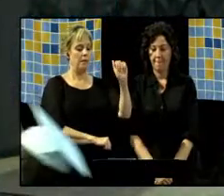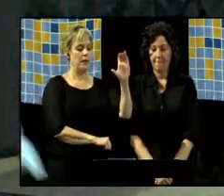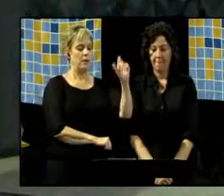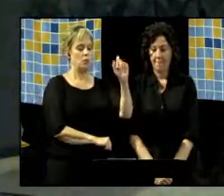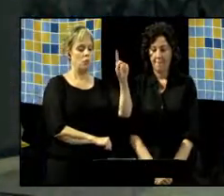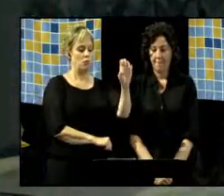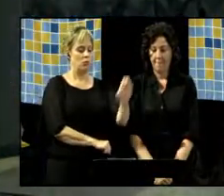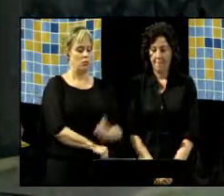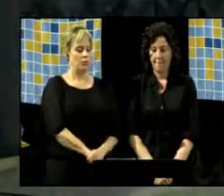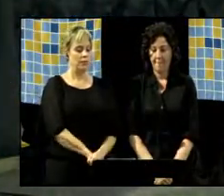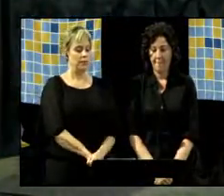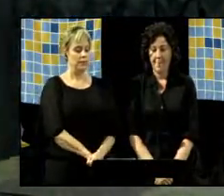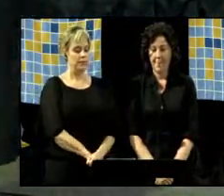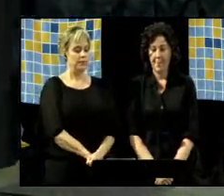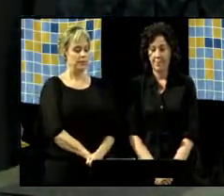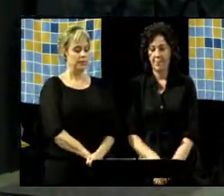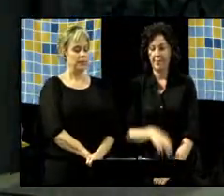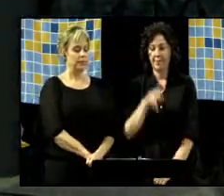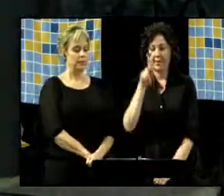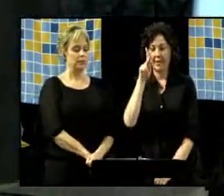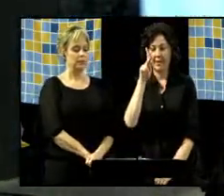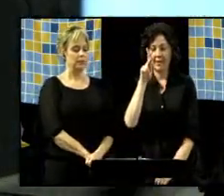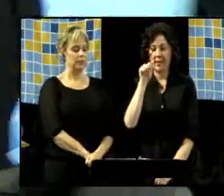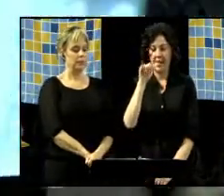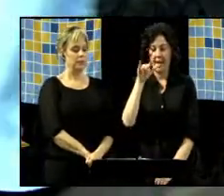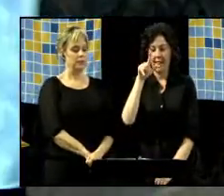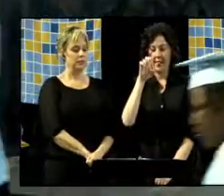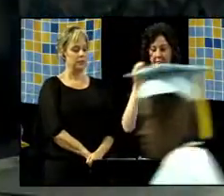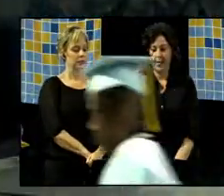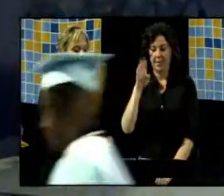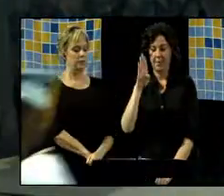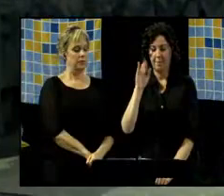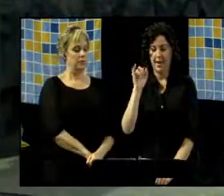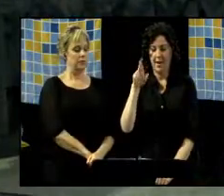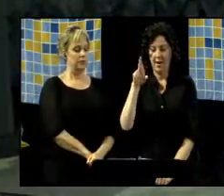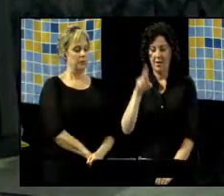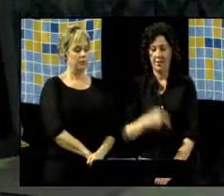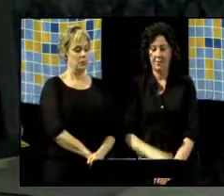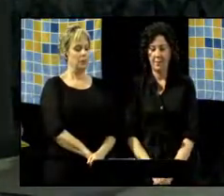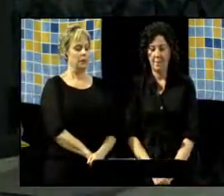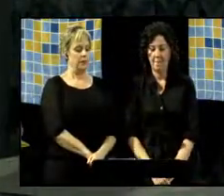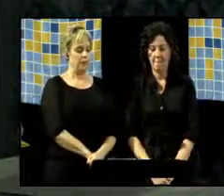Jalen Andre Bailey, Kaylee Myers Bear,